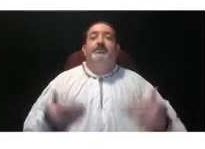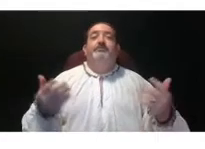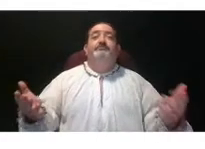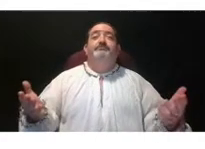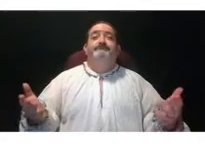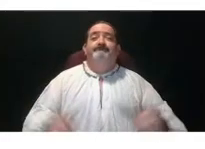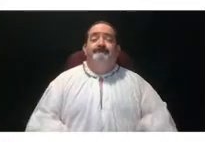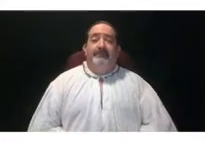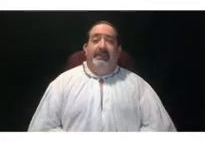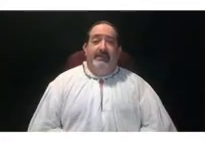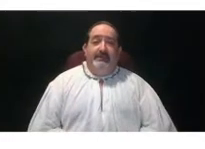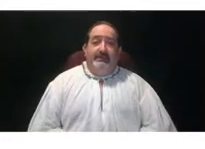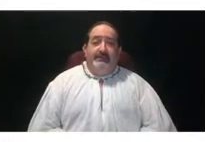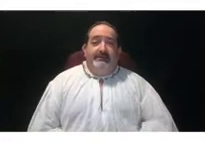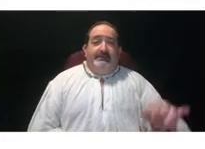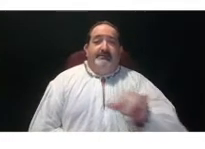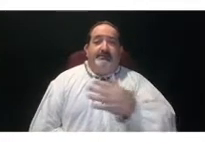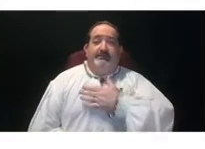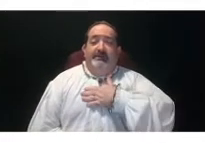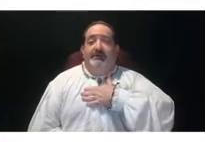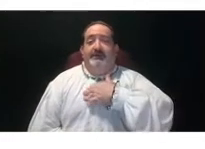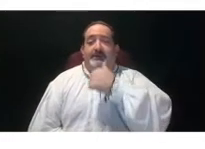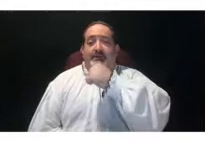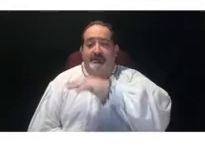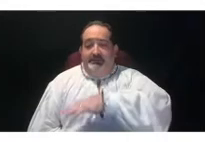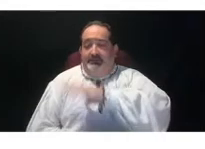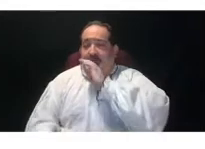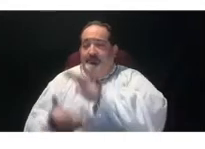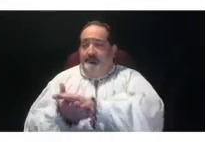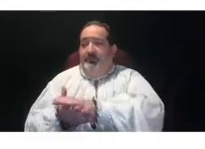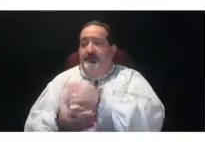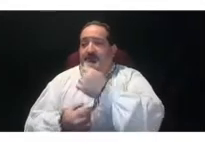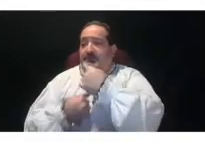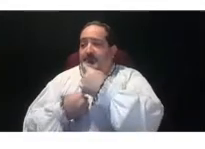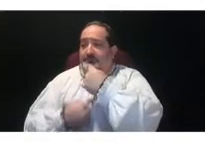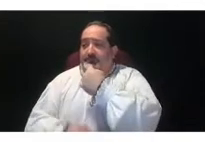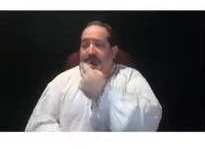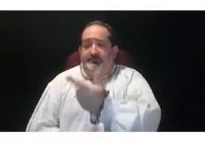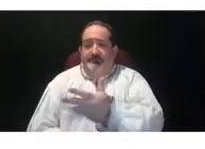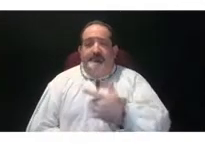It is, as my lady wife mentioned, it's pretty bittersweet